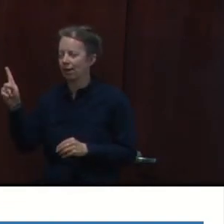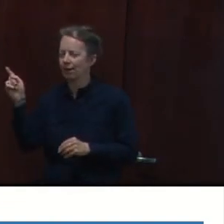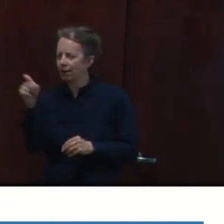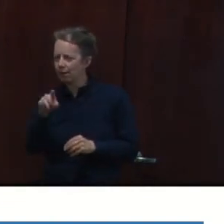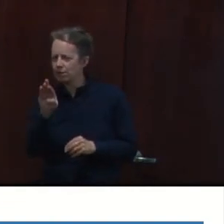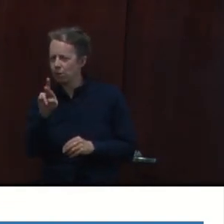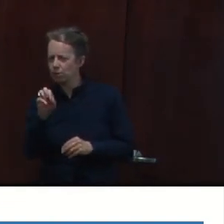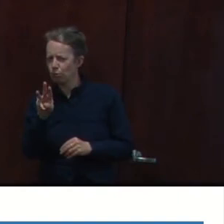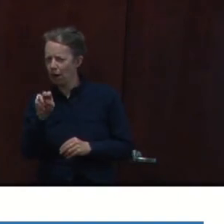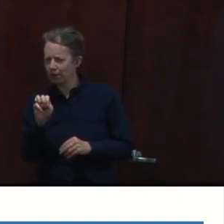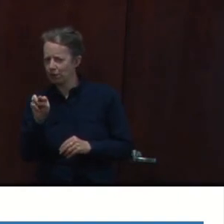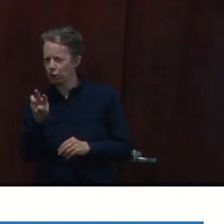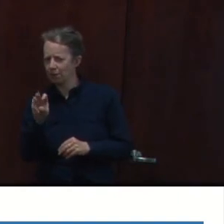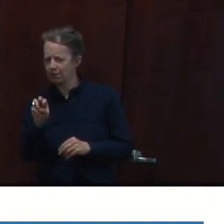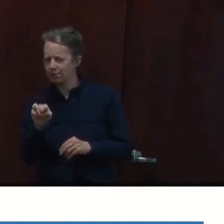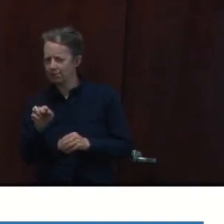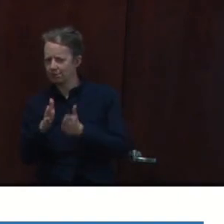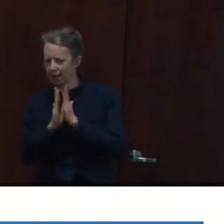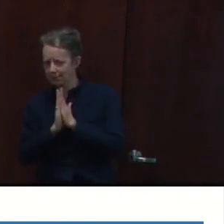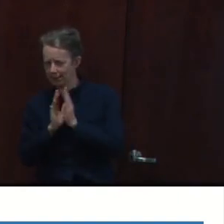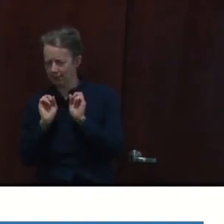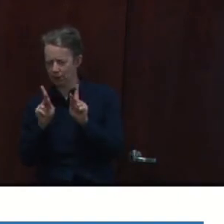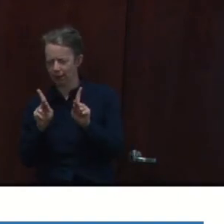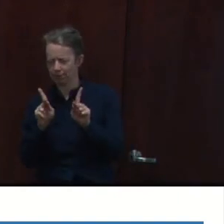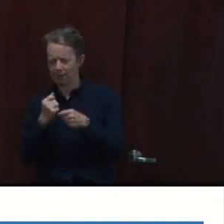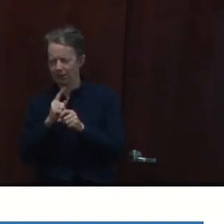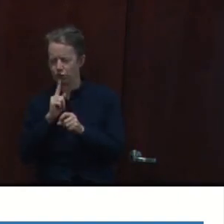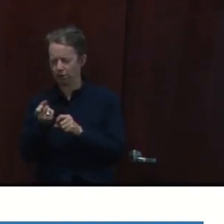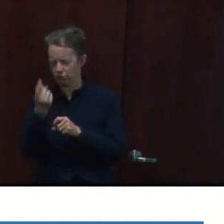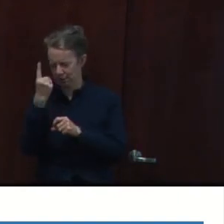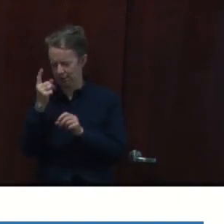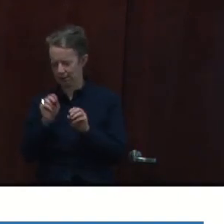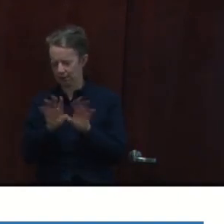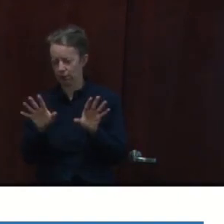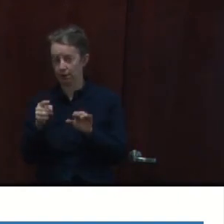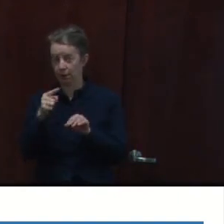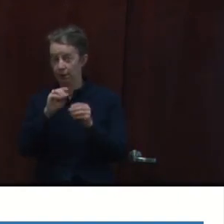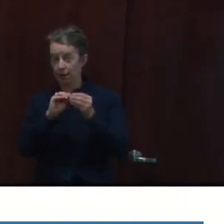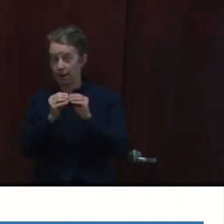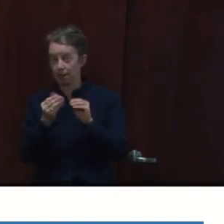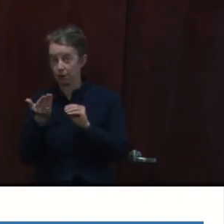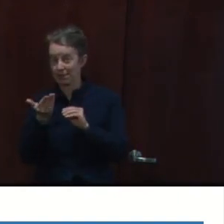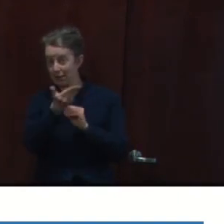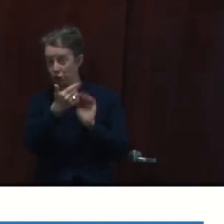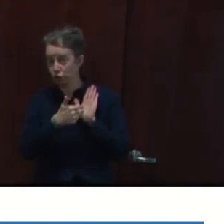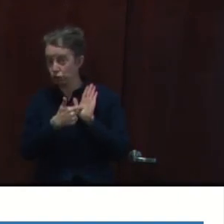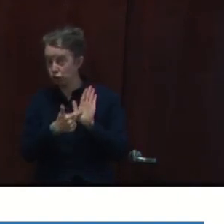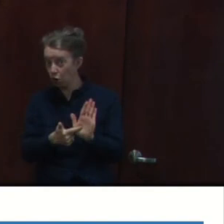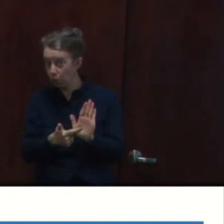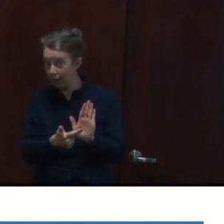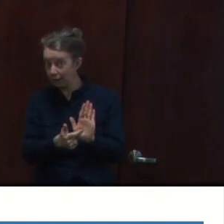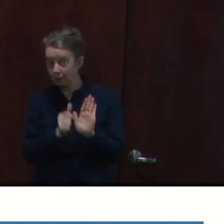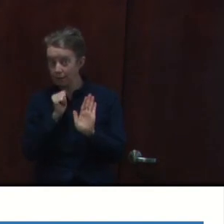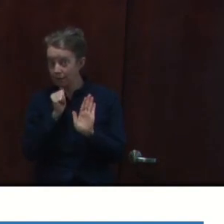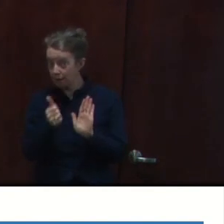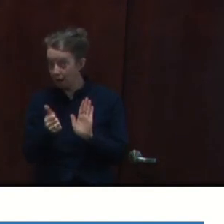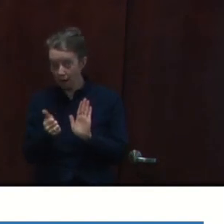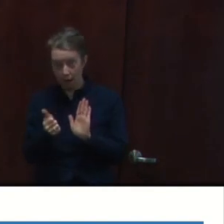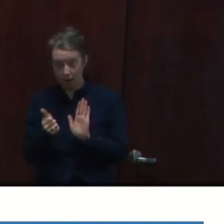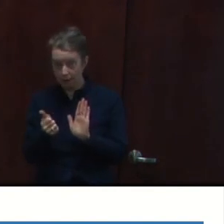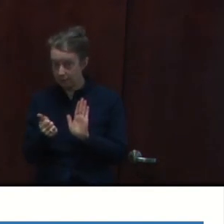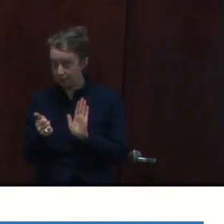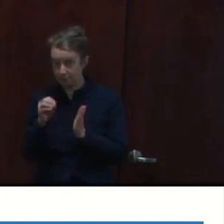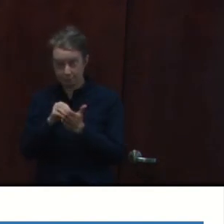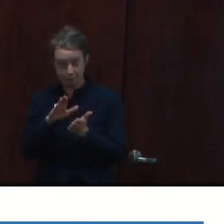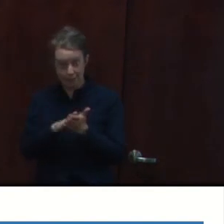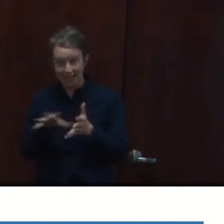it correctly. So the numbers on this chart, on this slide, don't reflect the additional vaccines that we have for vaccine